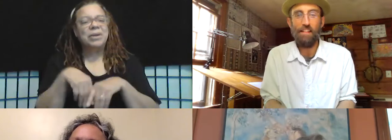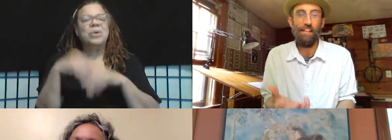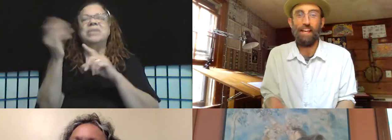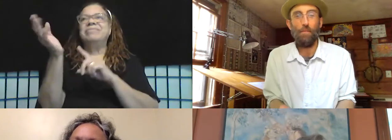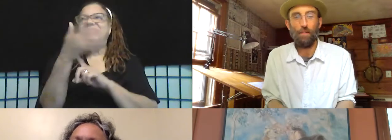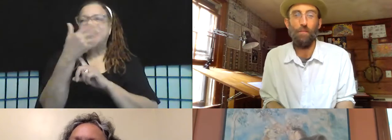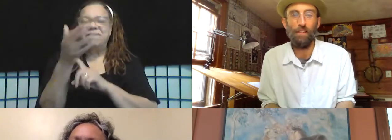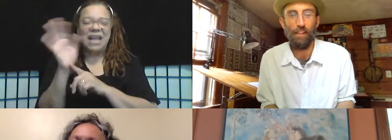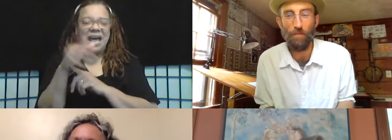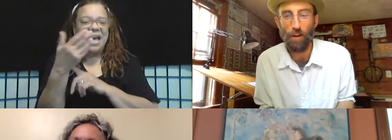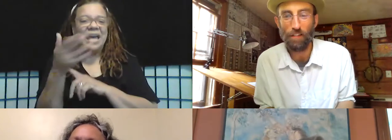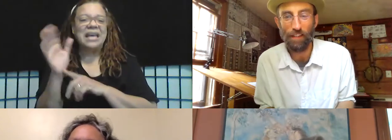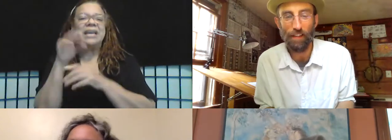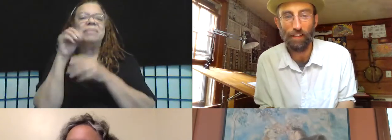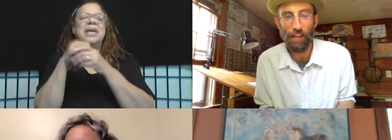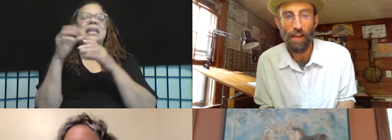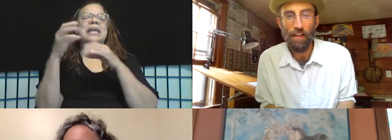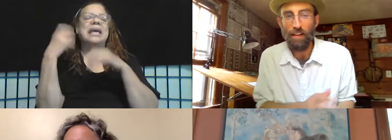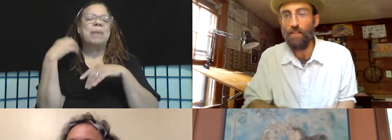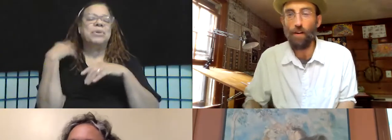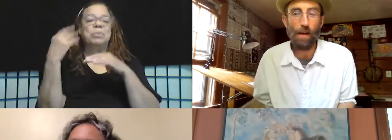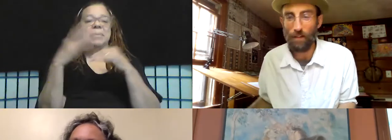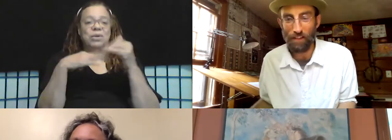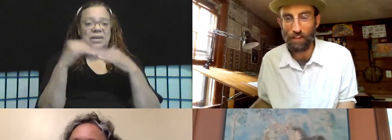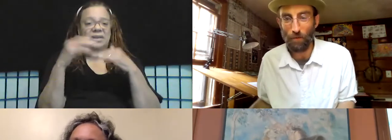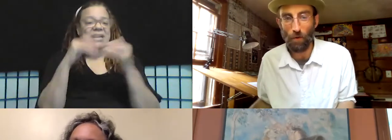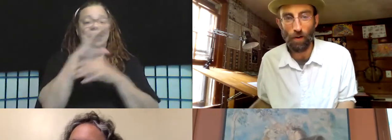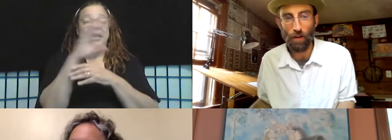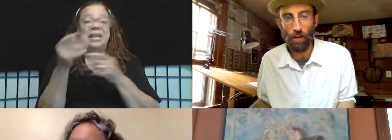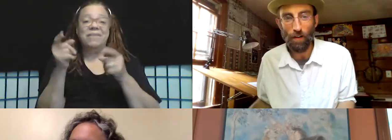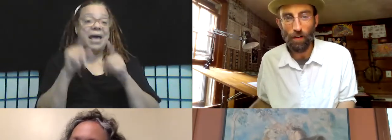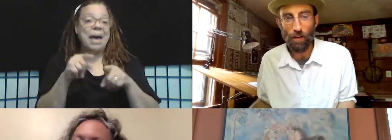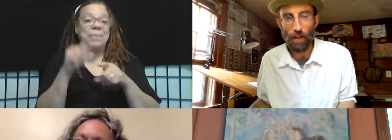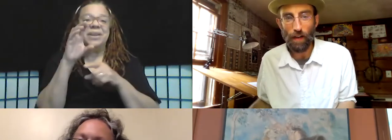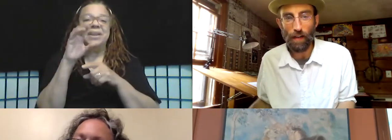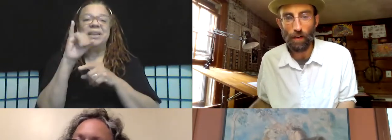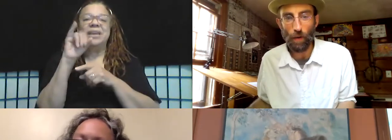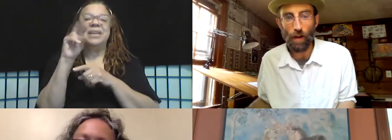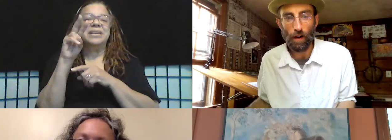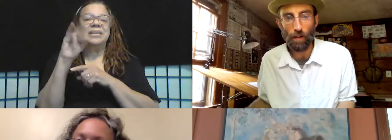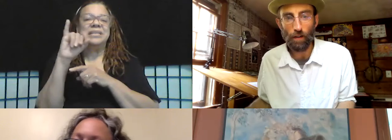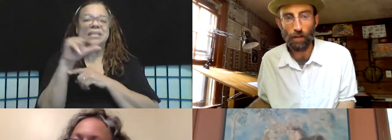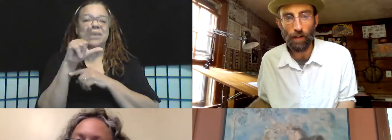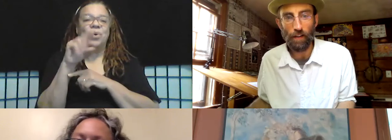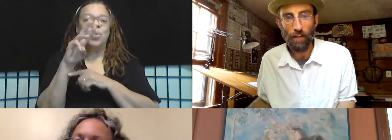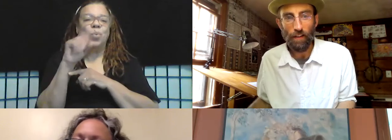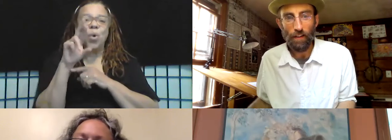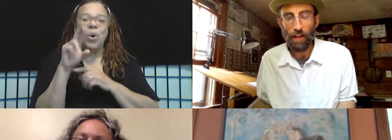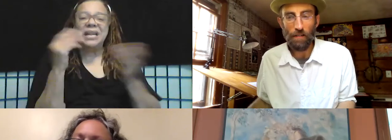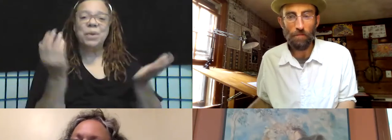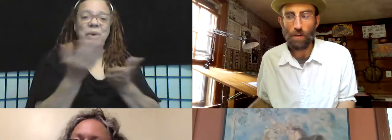flag in the Capitol building in Washington, D.C. Never happened in the Civil War. And here we are,